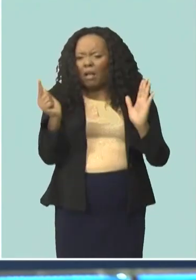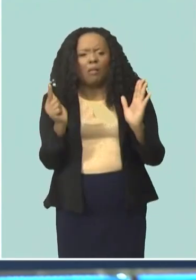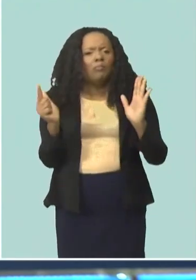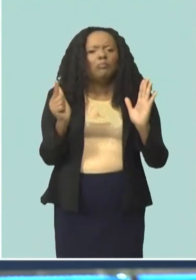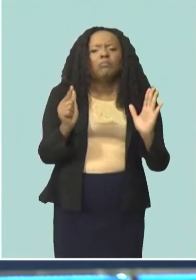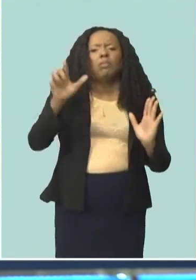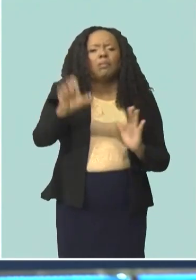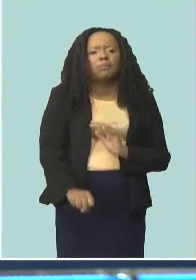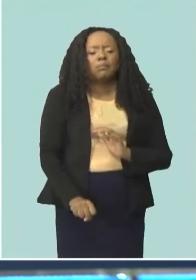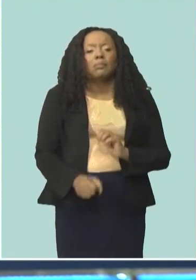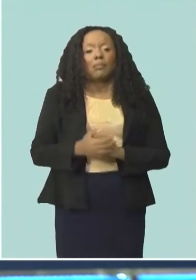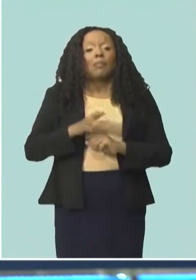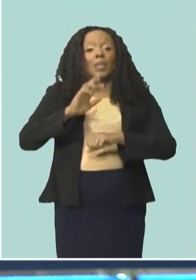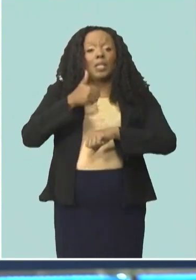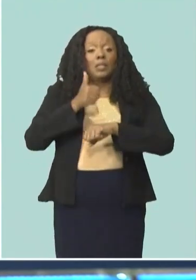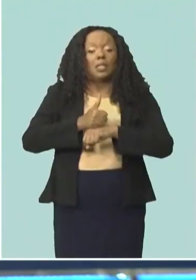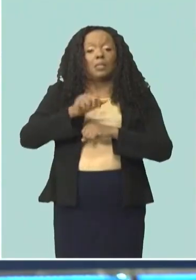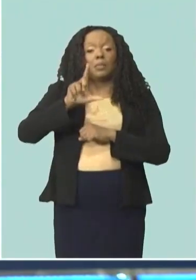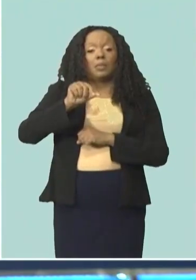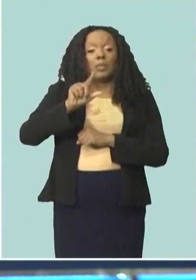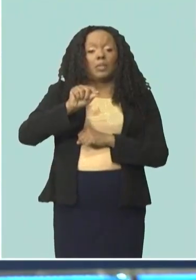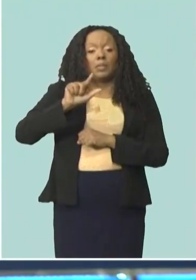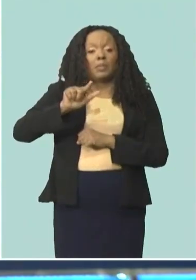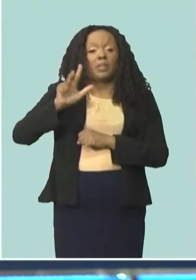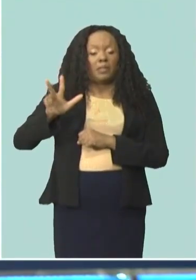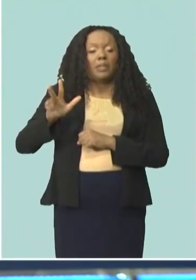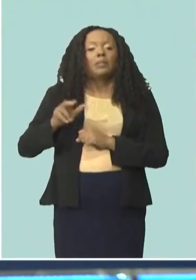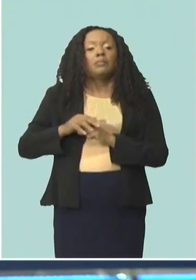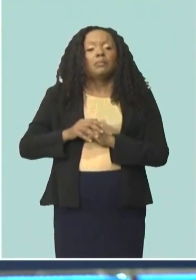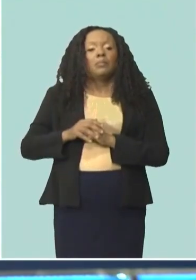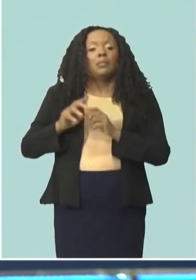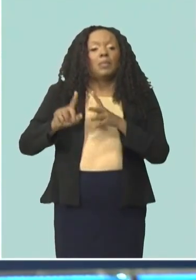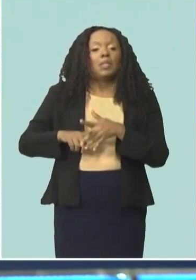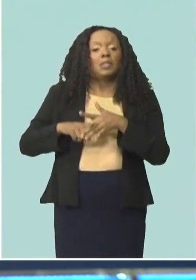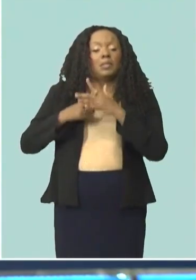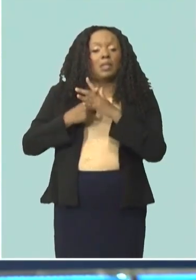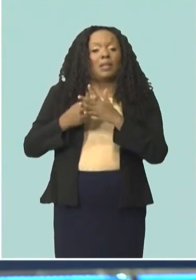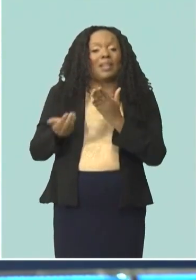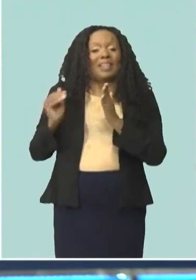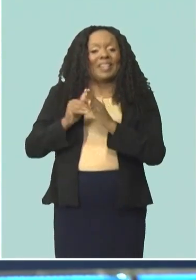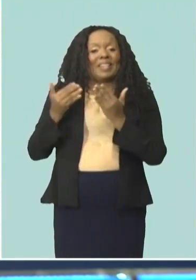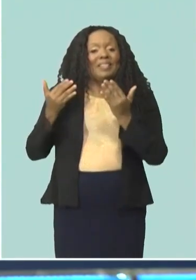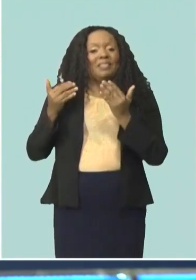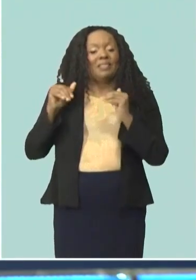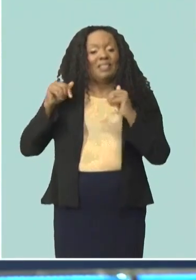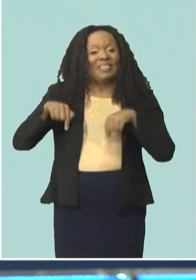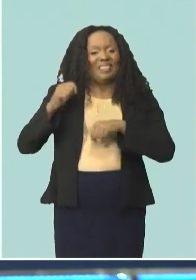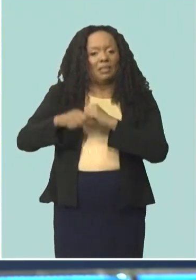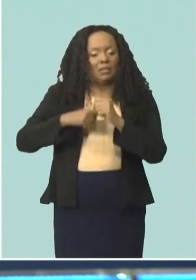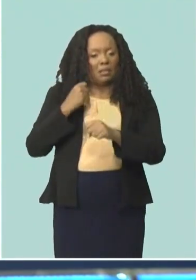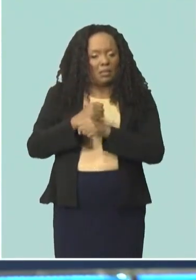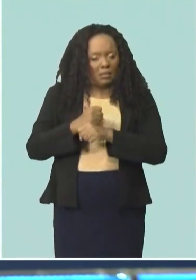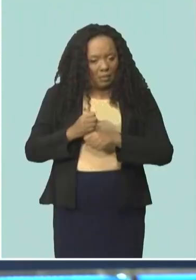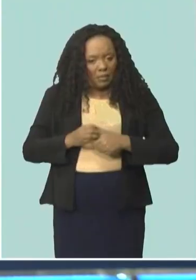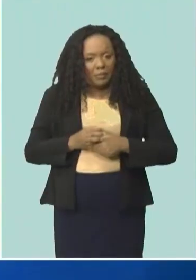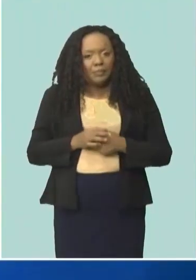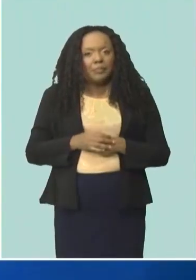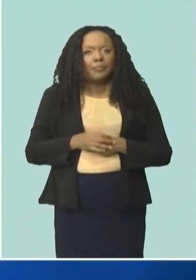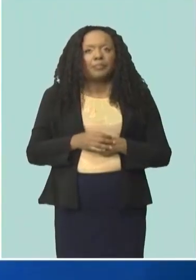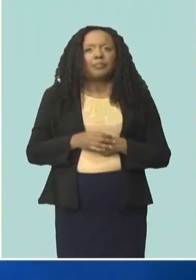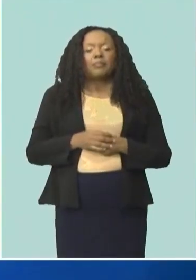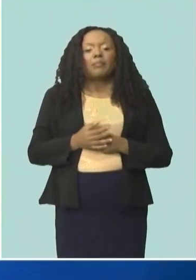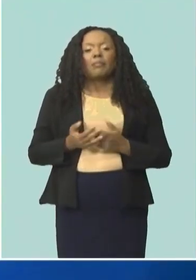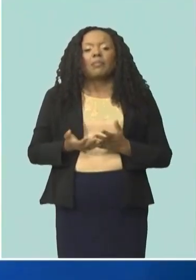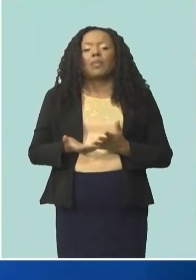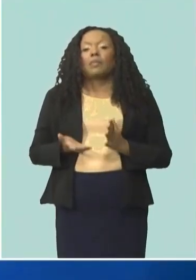in 2023 and restarted in September this year, at a press conference today. Deanza Roberts was there. The row of